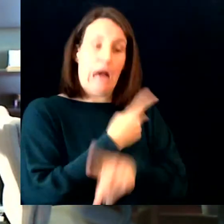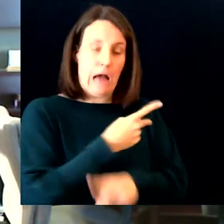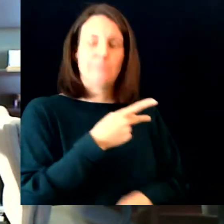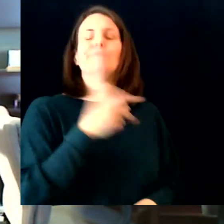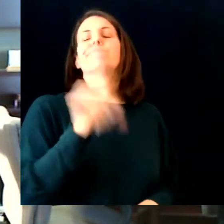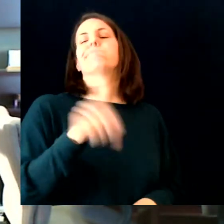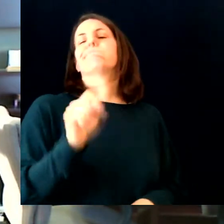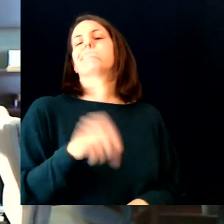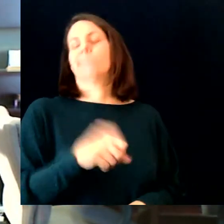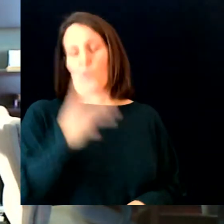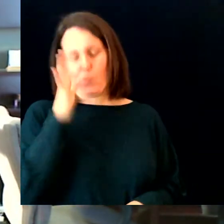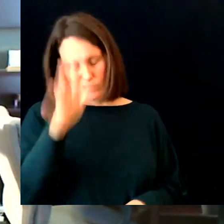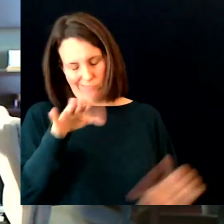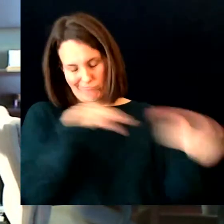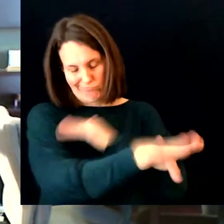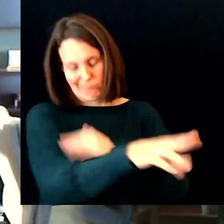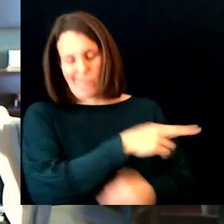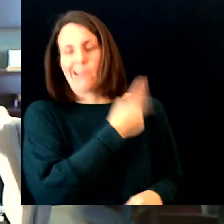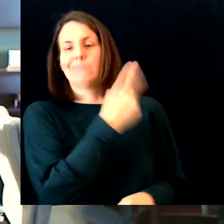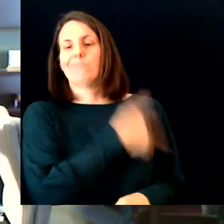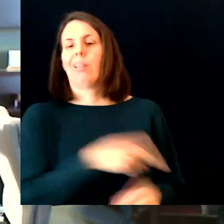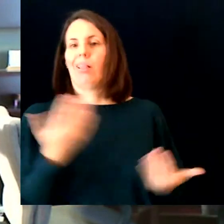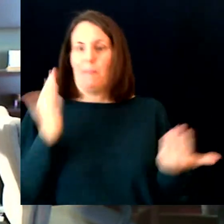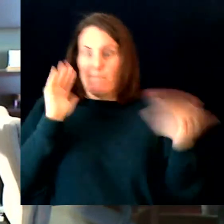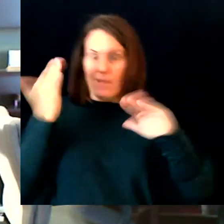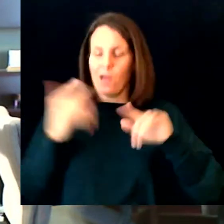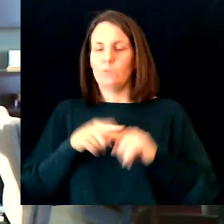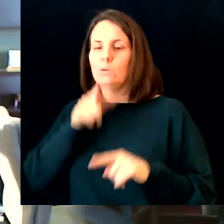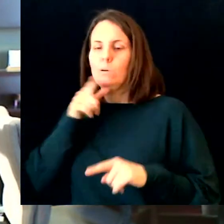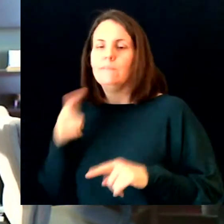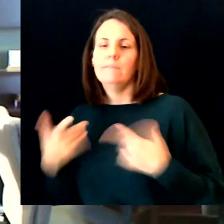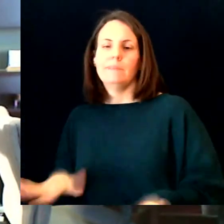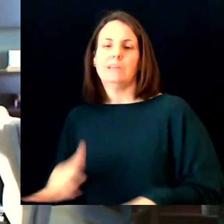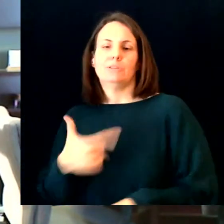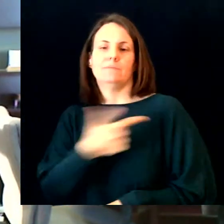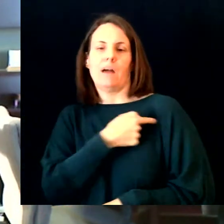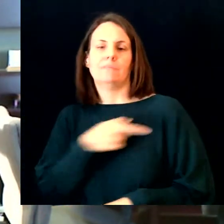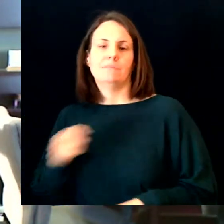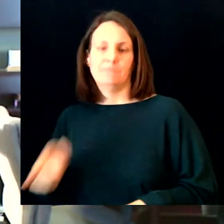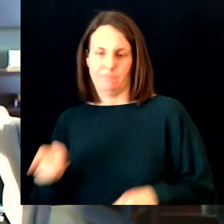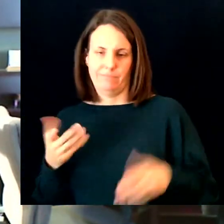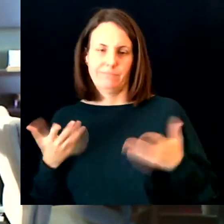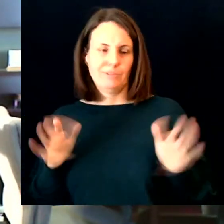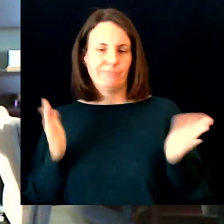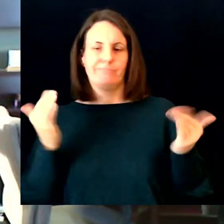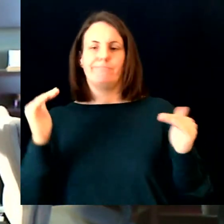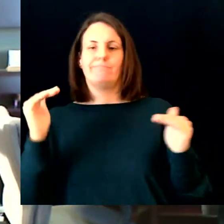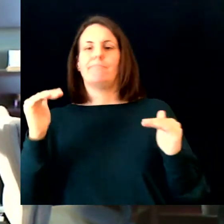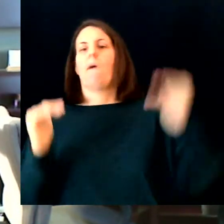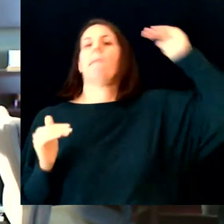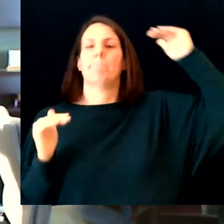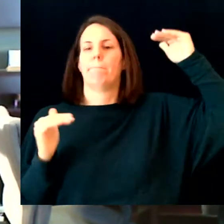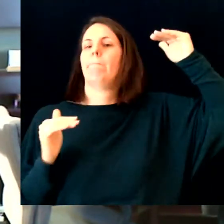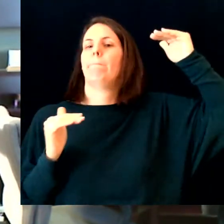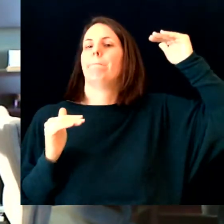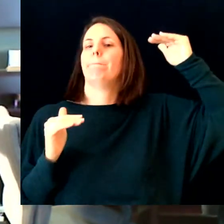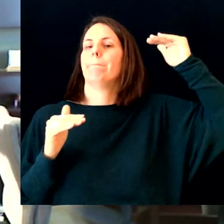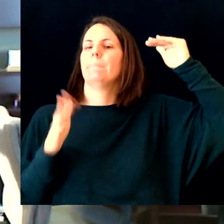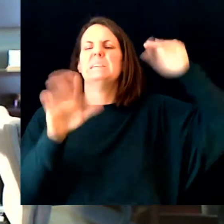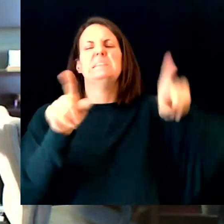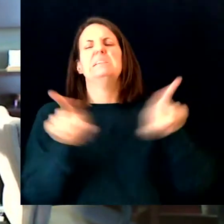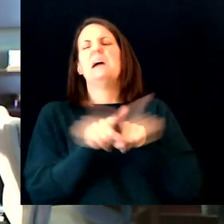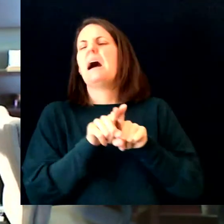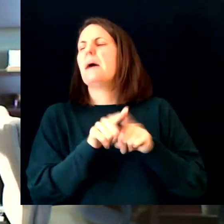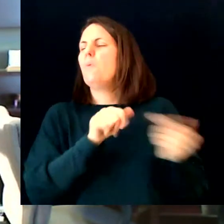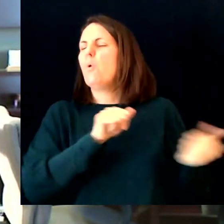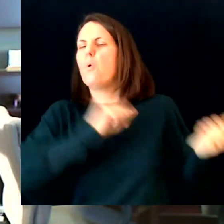times greater than people who have been vaccinated. That's all ages. It's not kids and young people specifically. But